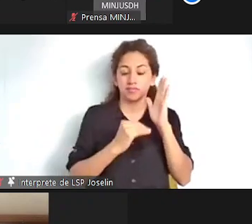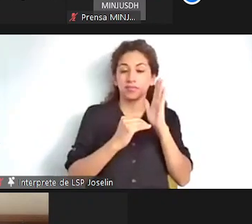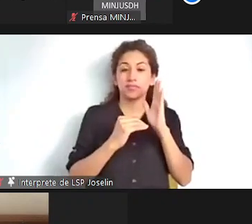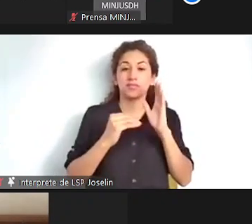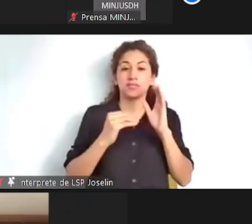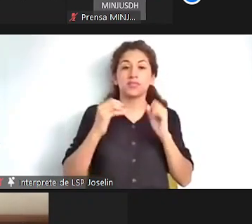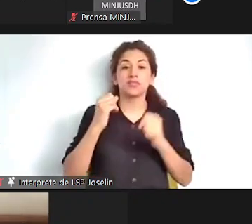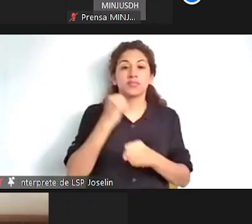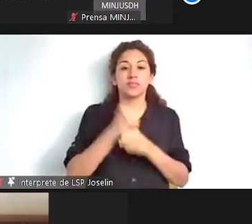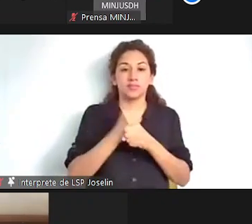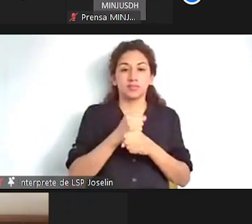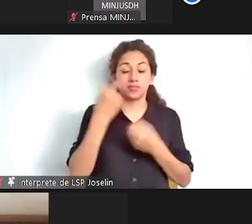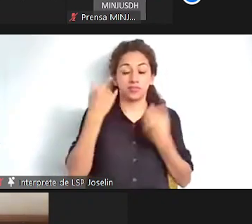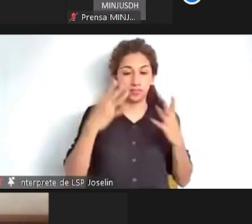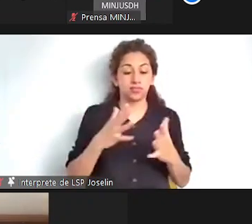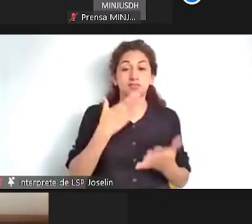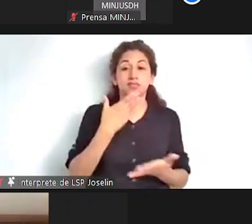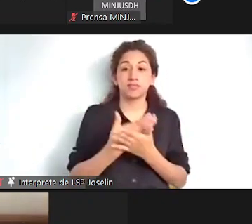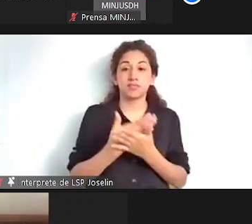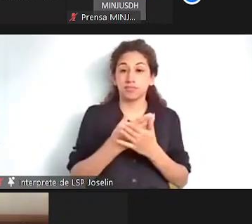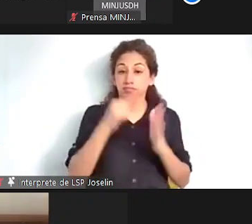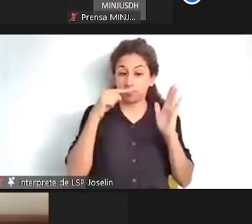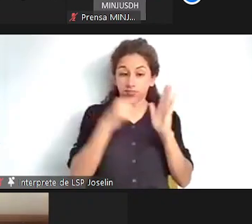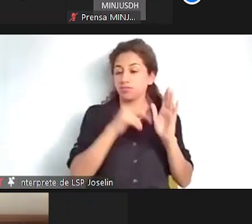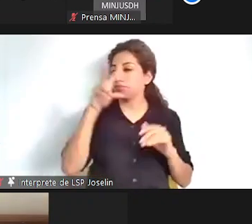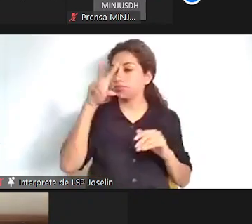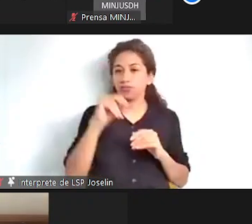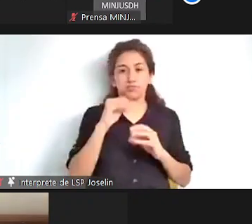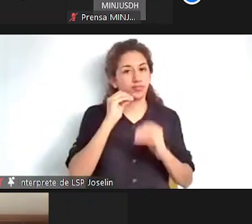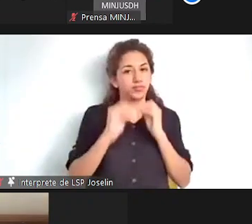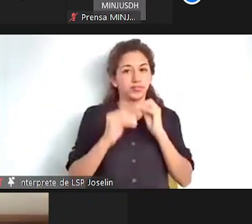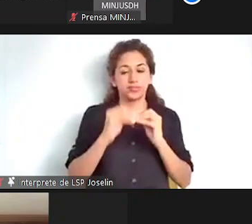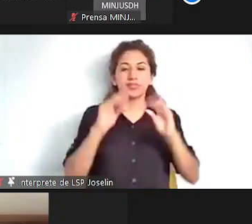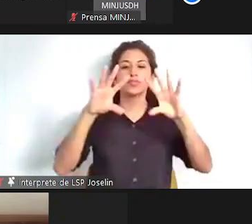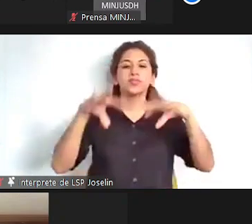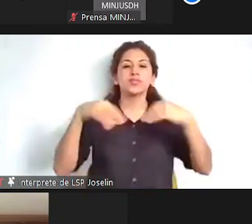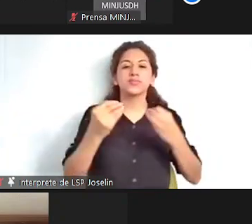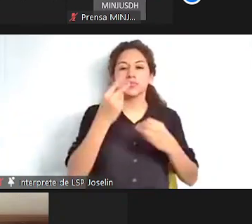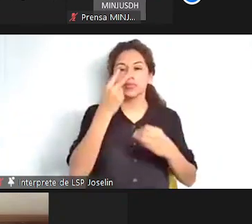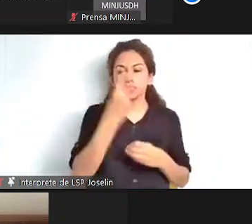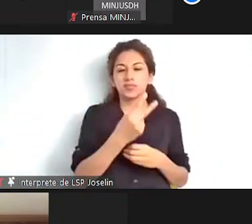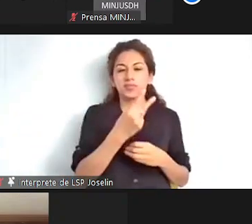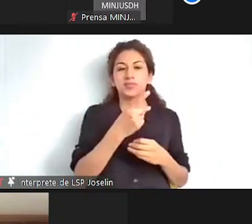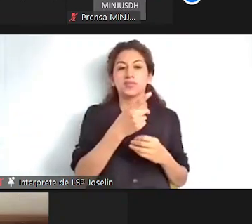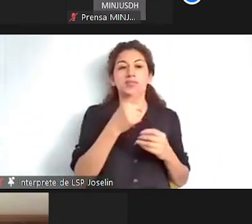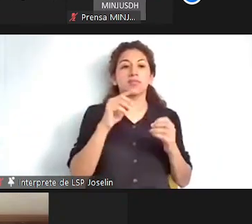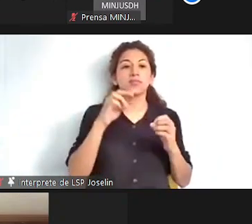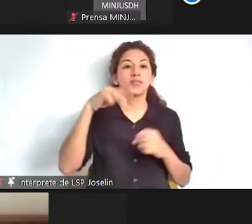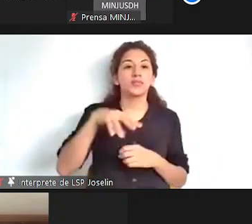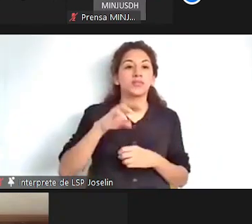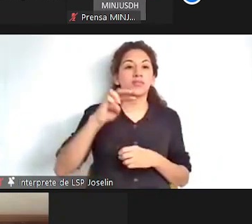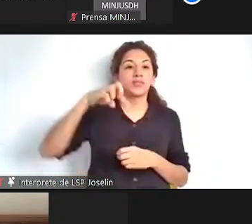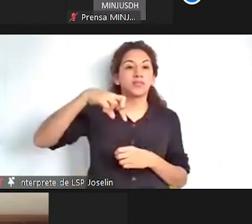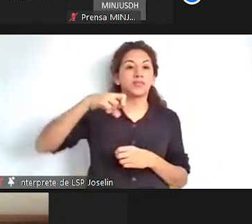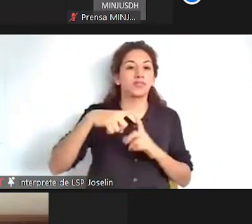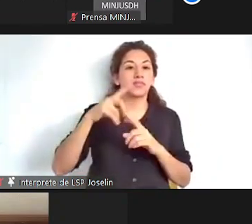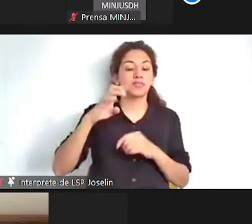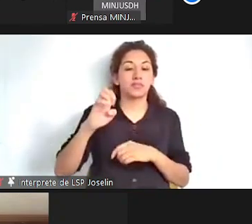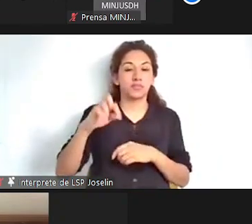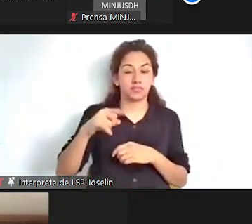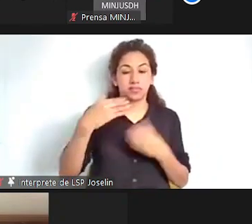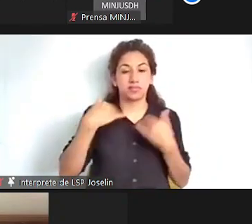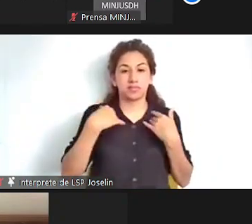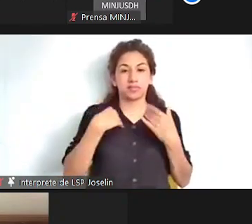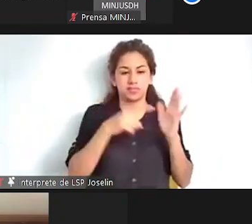in to to cut information was to cut the labor rights that is totally unfounded